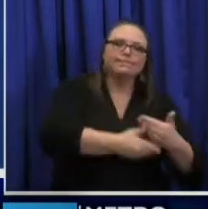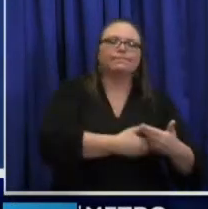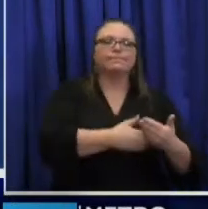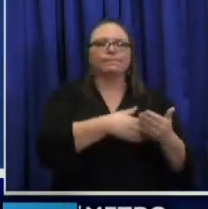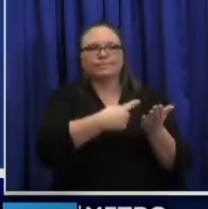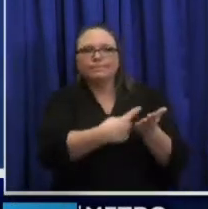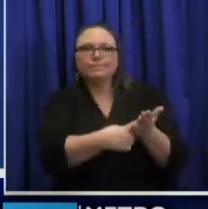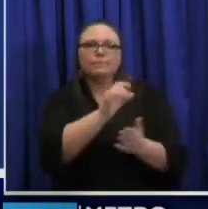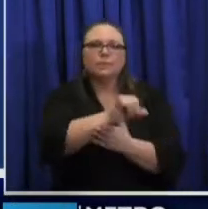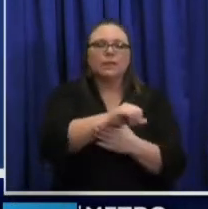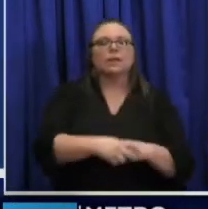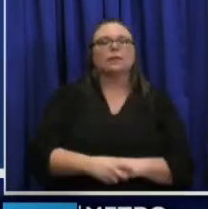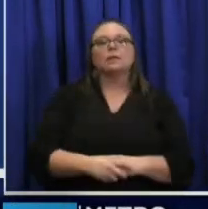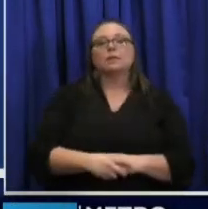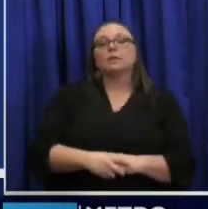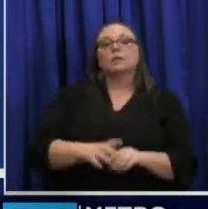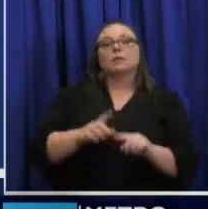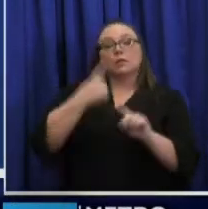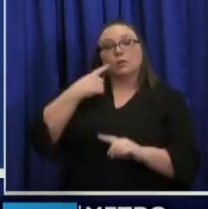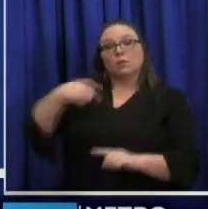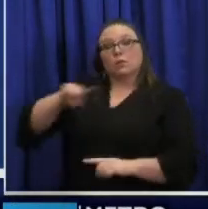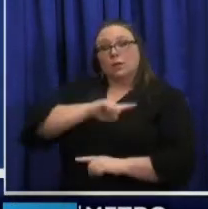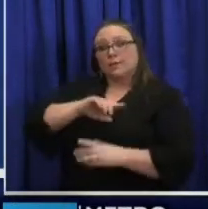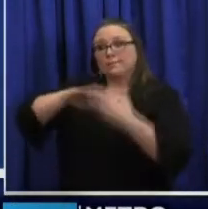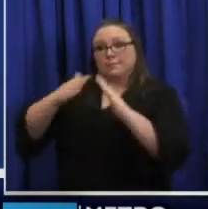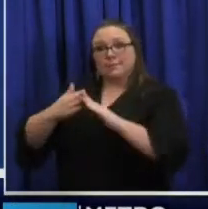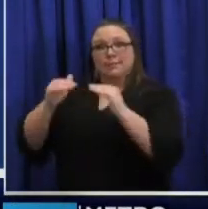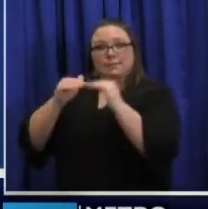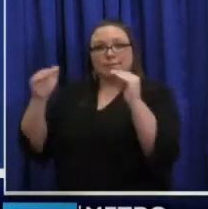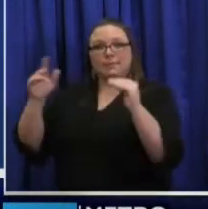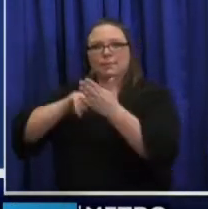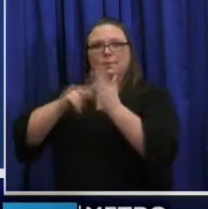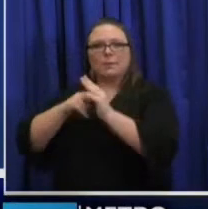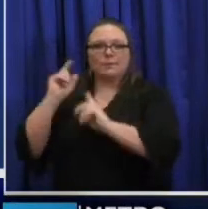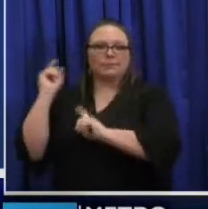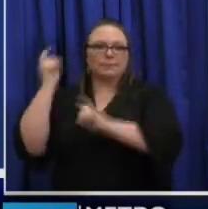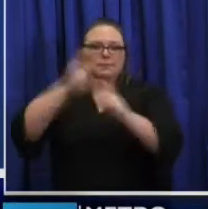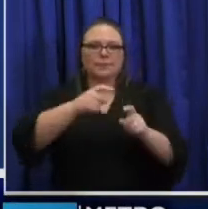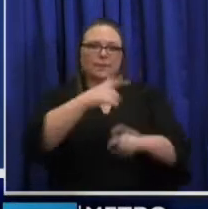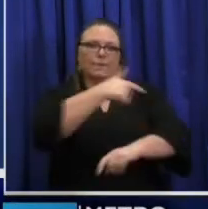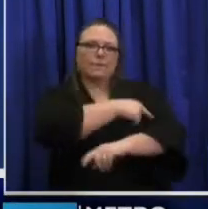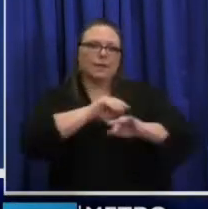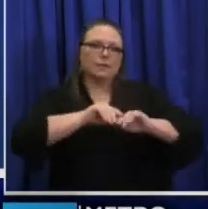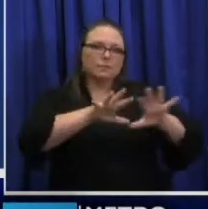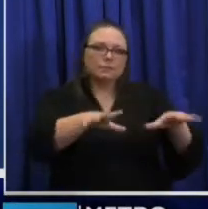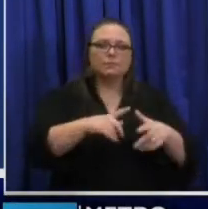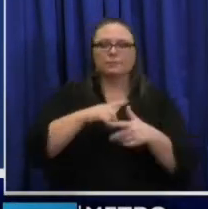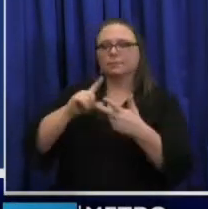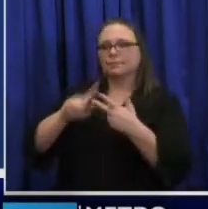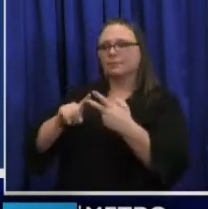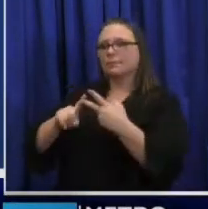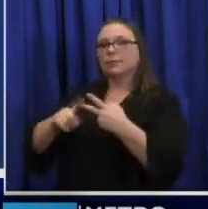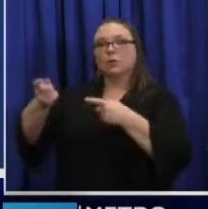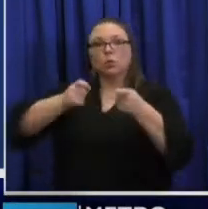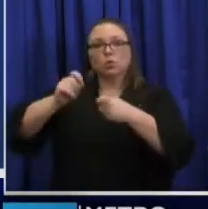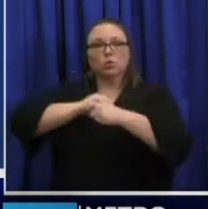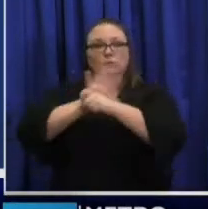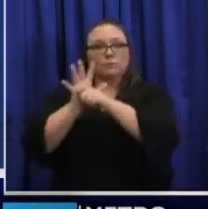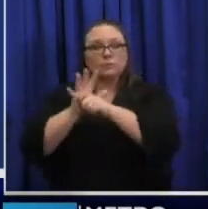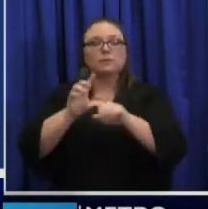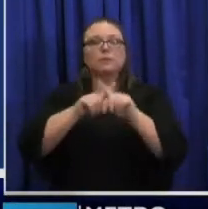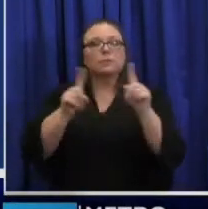the city level, we need to get them the vaccine, we need to get the disease under control, but our top